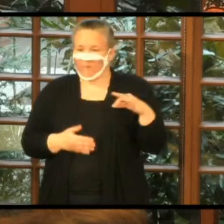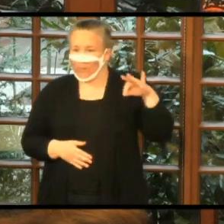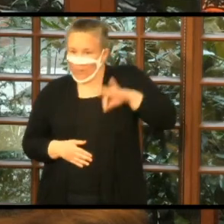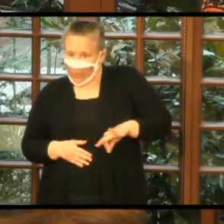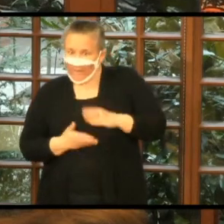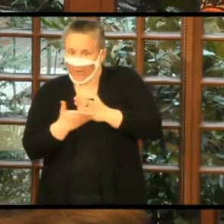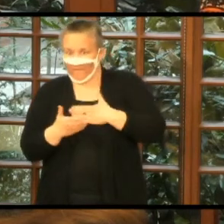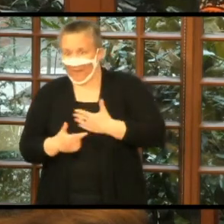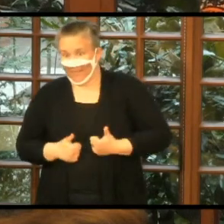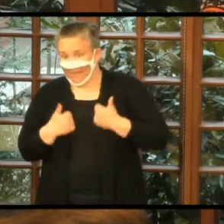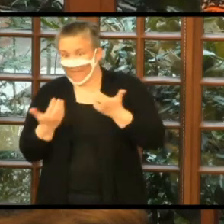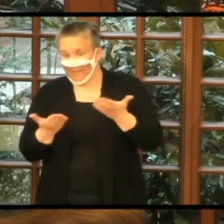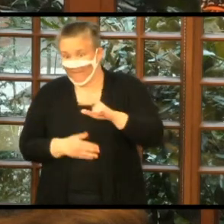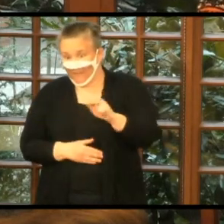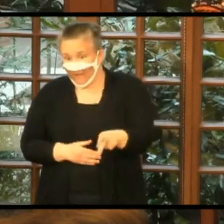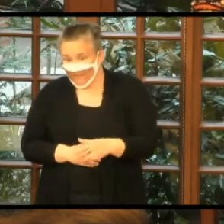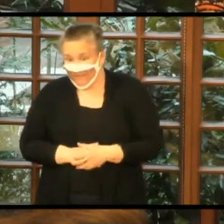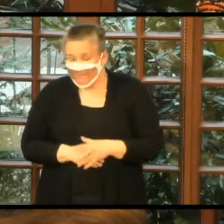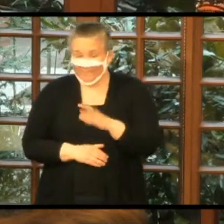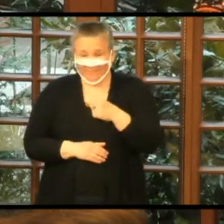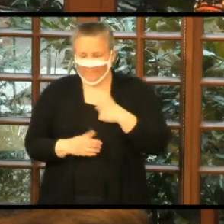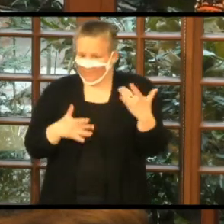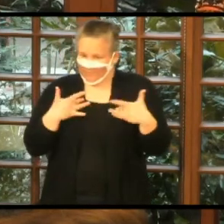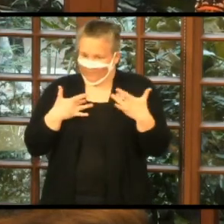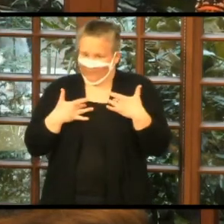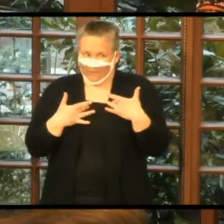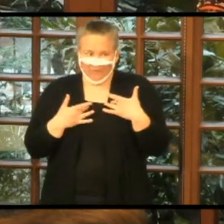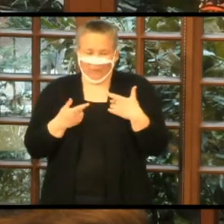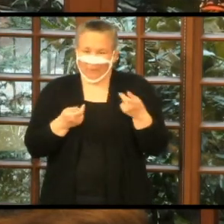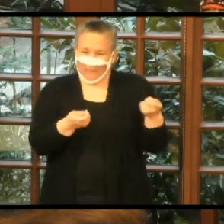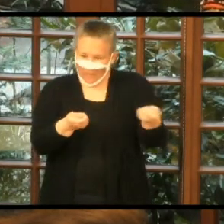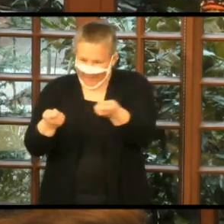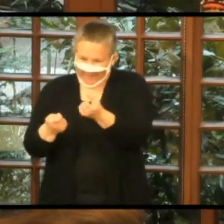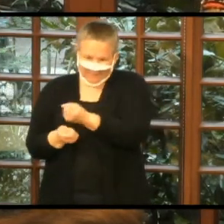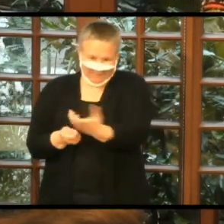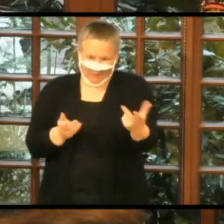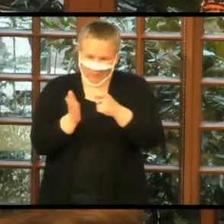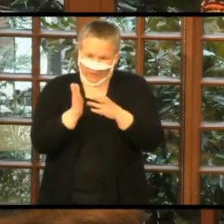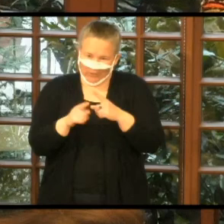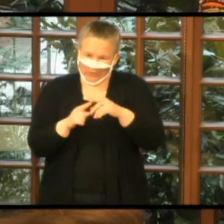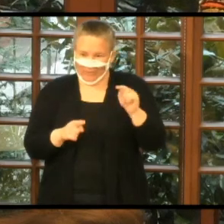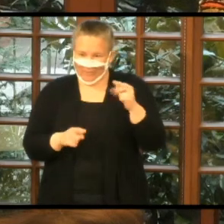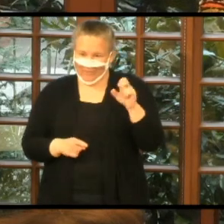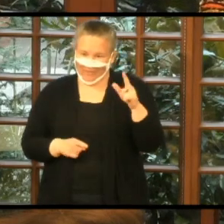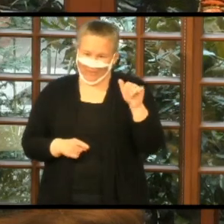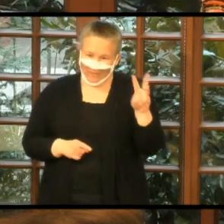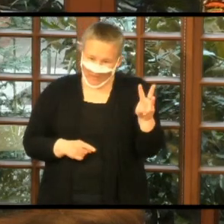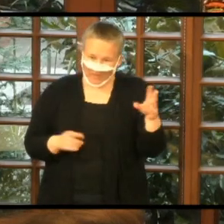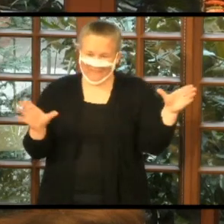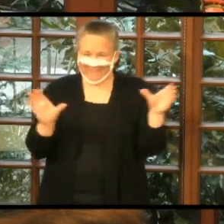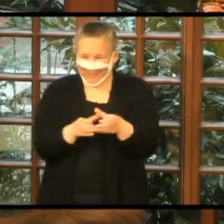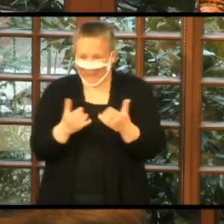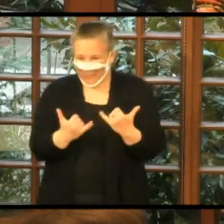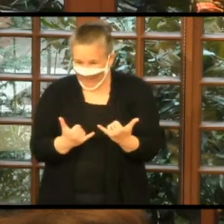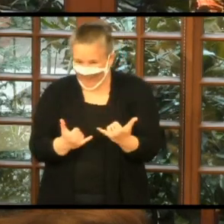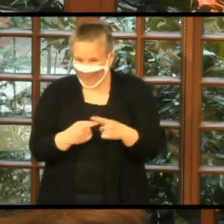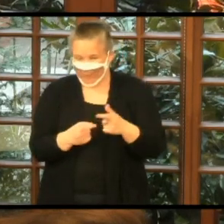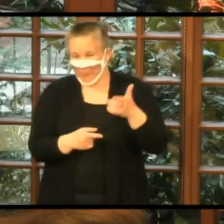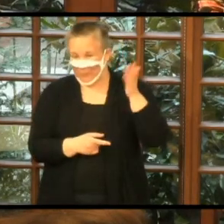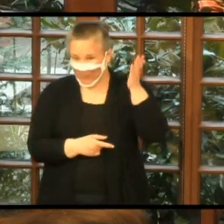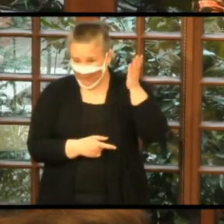part of my life here in Philadelphia. And I'm really excited to bring a bunch of writers from the Claw together today to